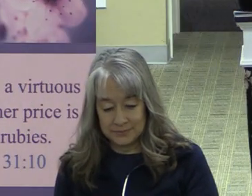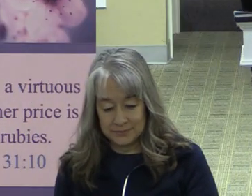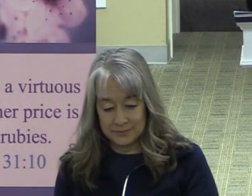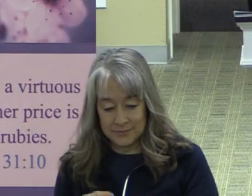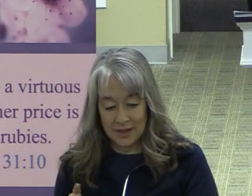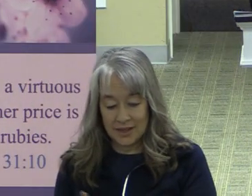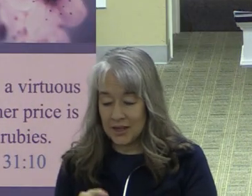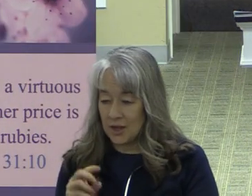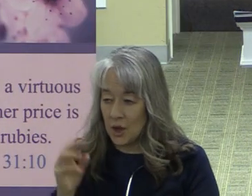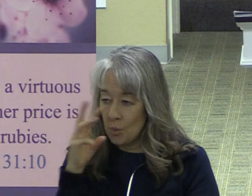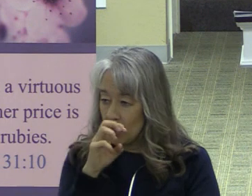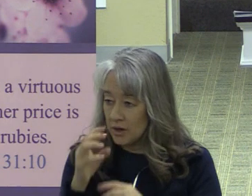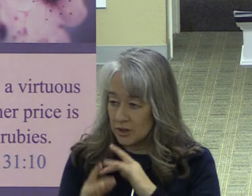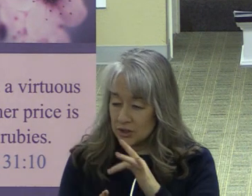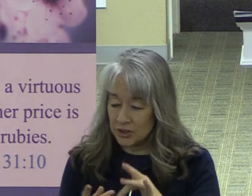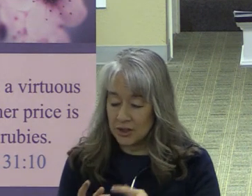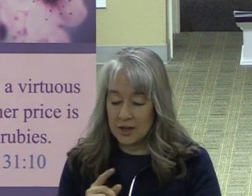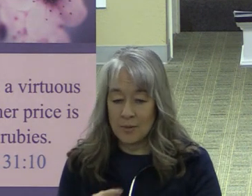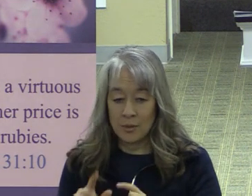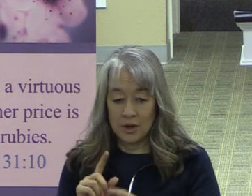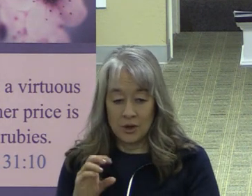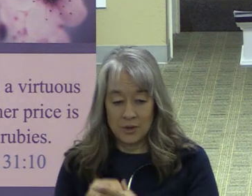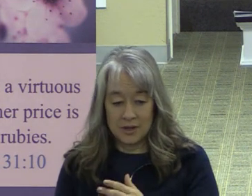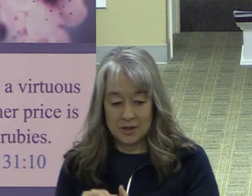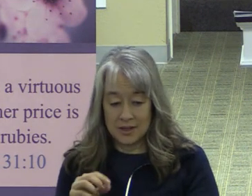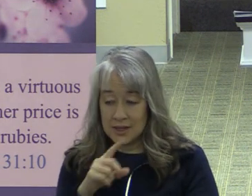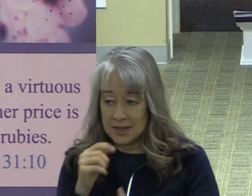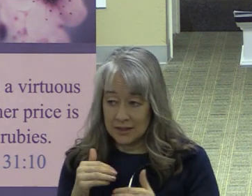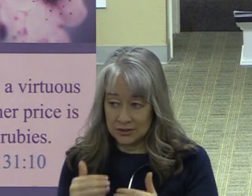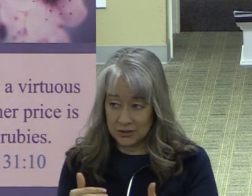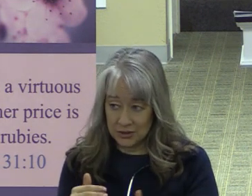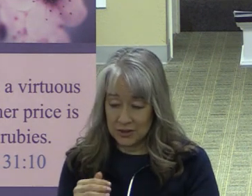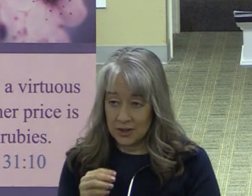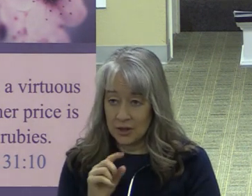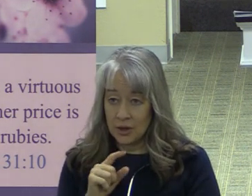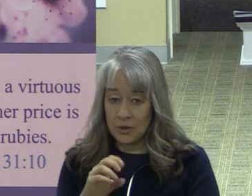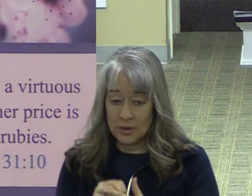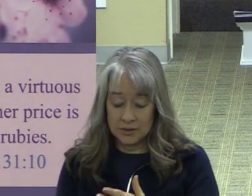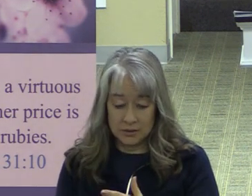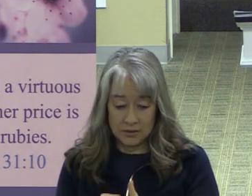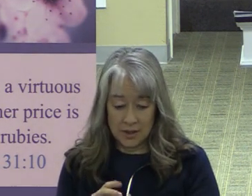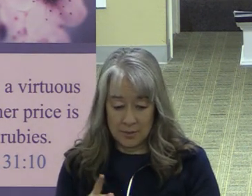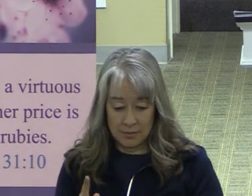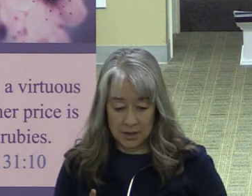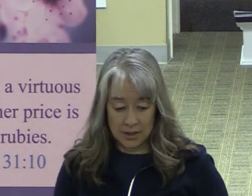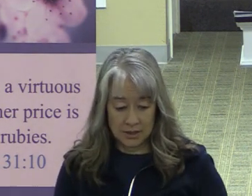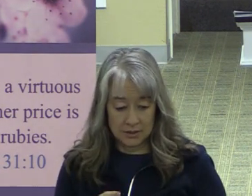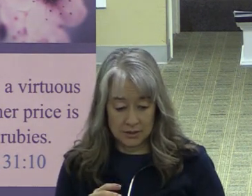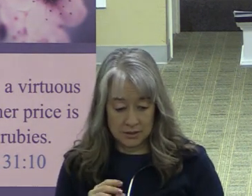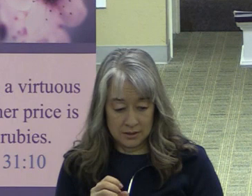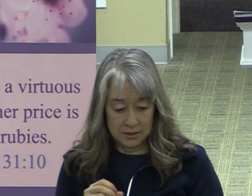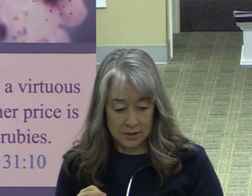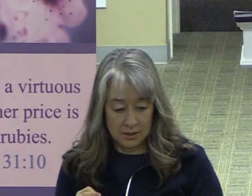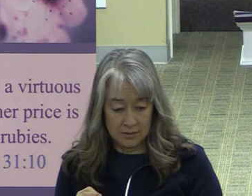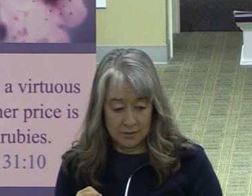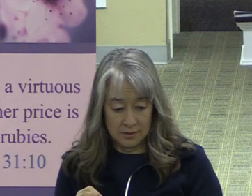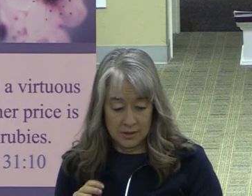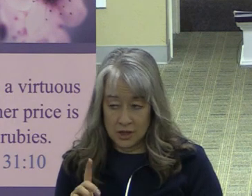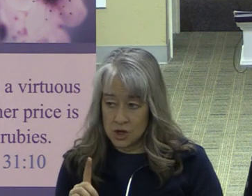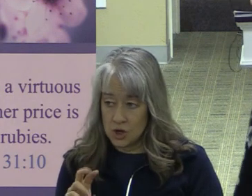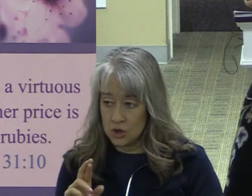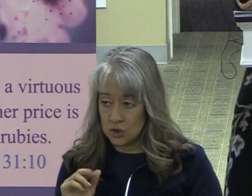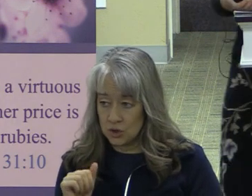kind of like a weird journey, but we're going to go into the desert and we're going to go into the place of the dragon.